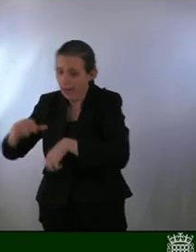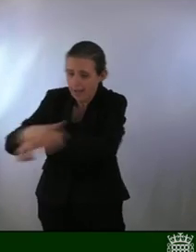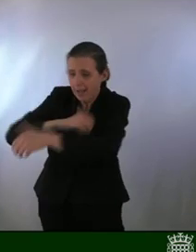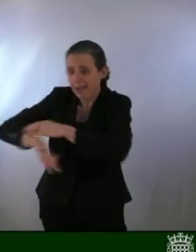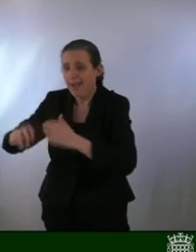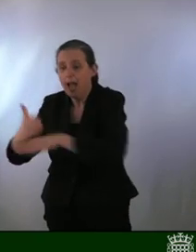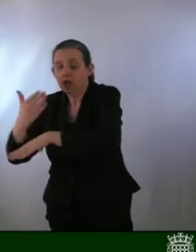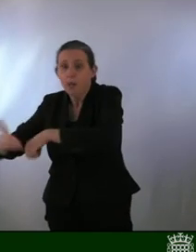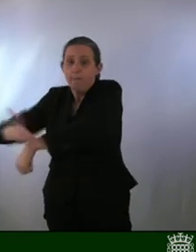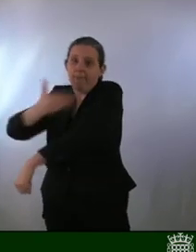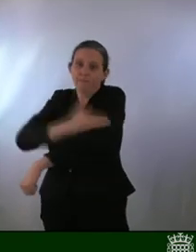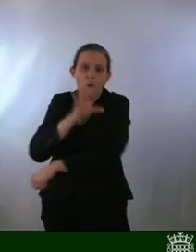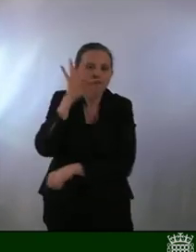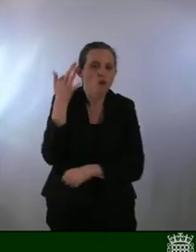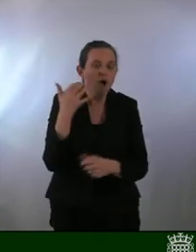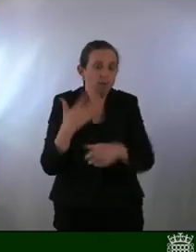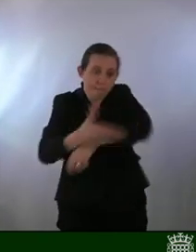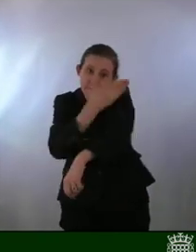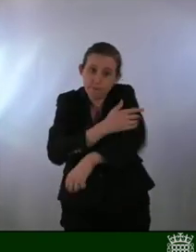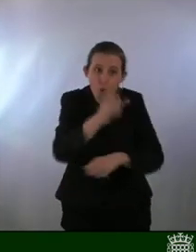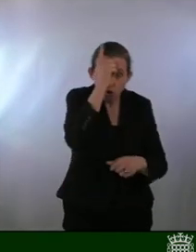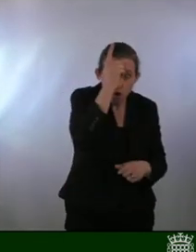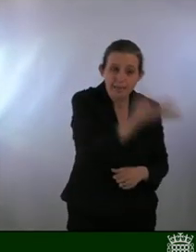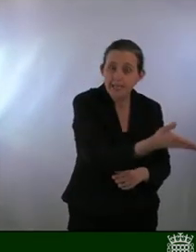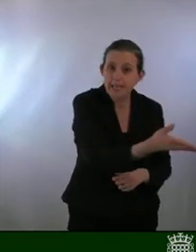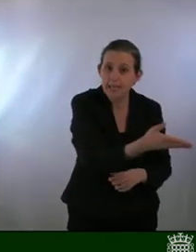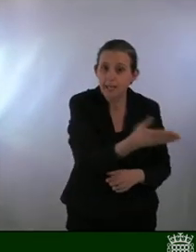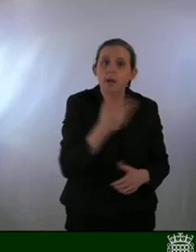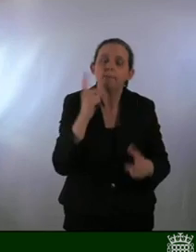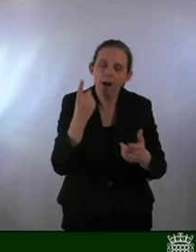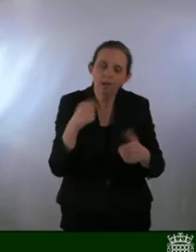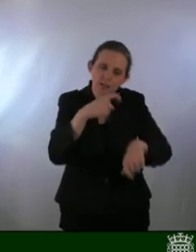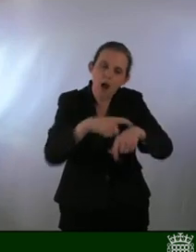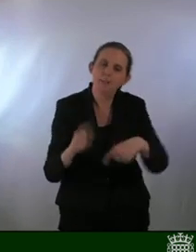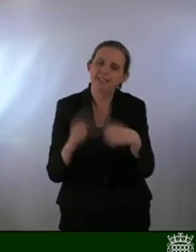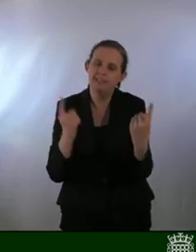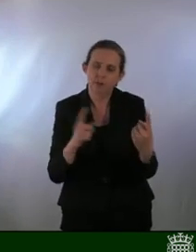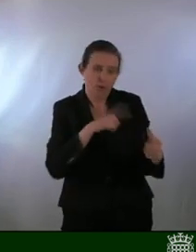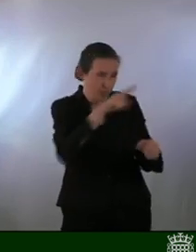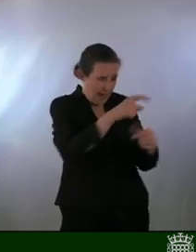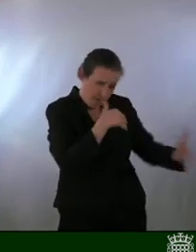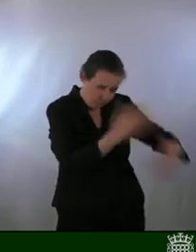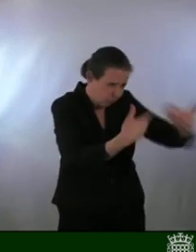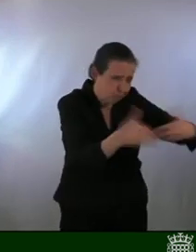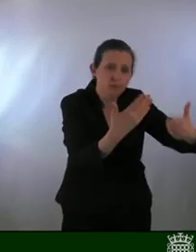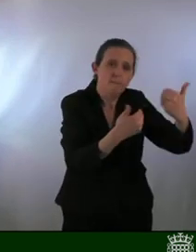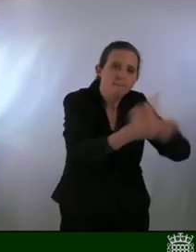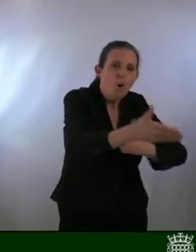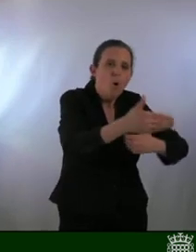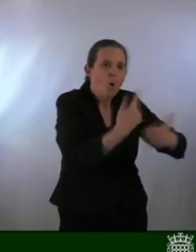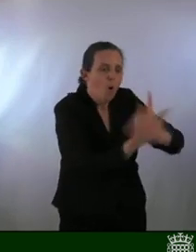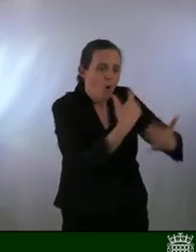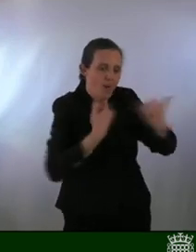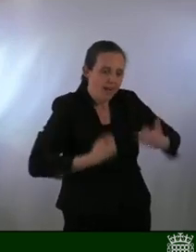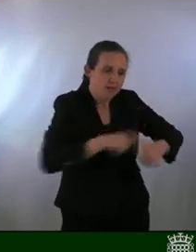for instance, did, but behind in time because they are further advanced in the progress of the